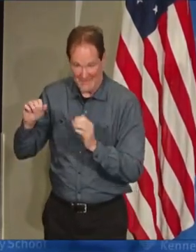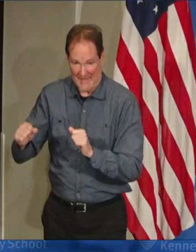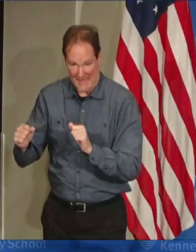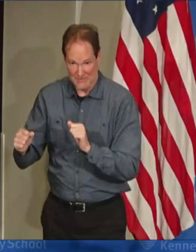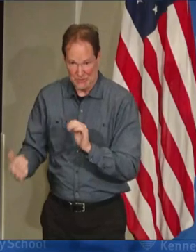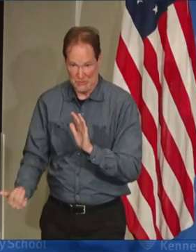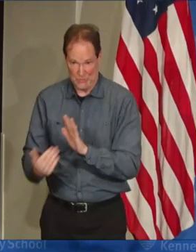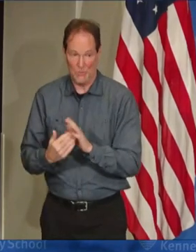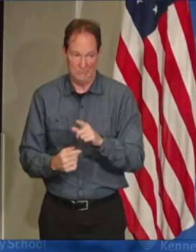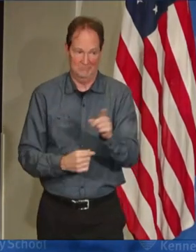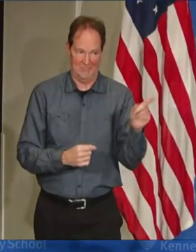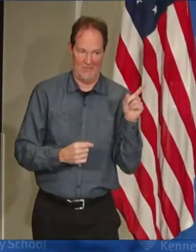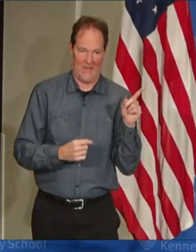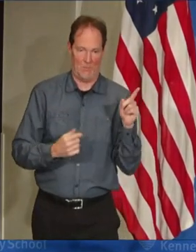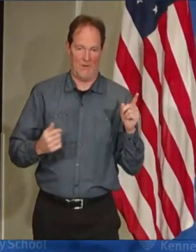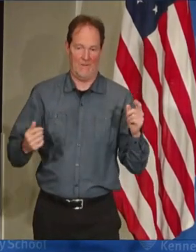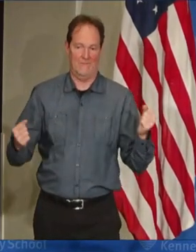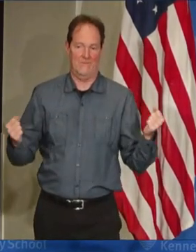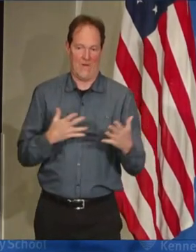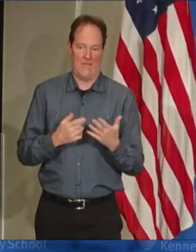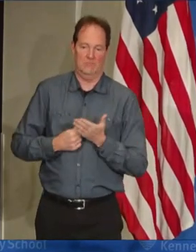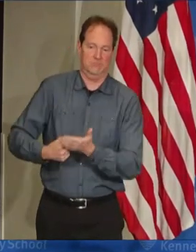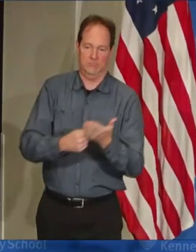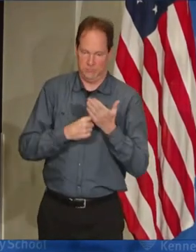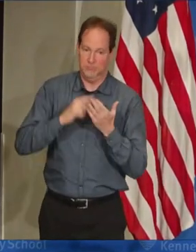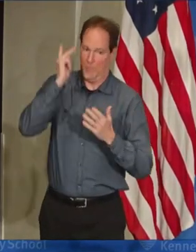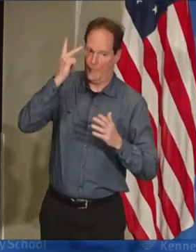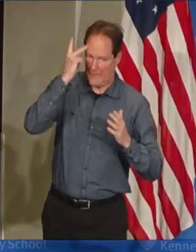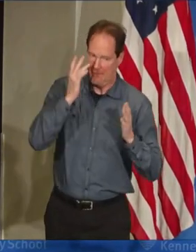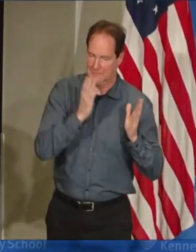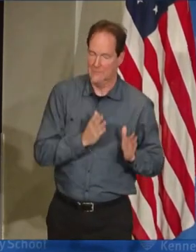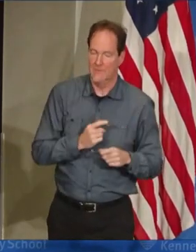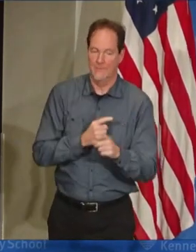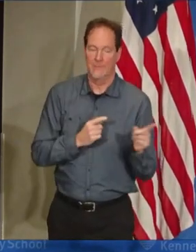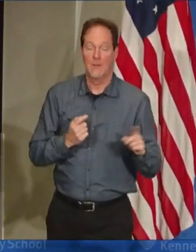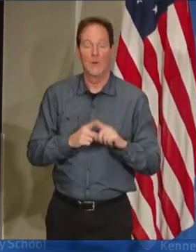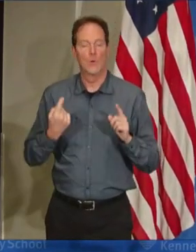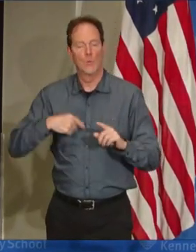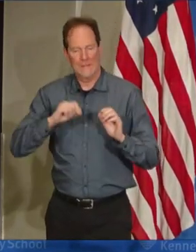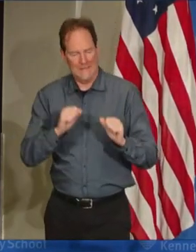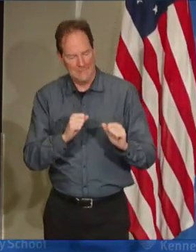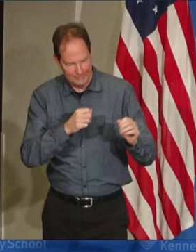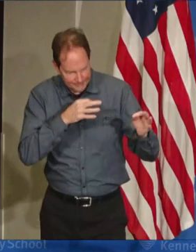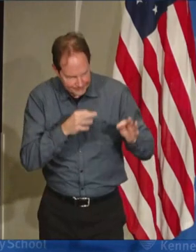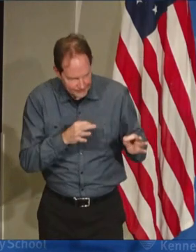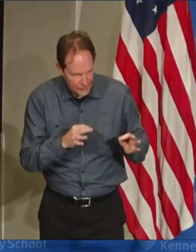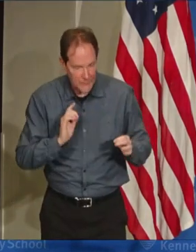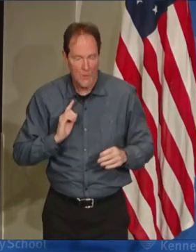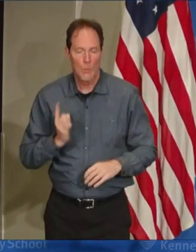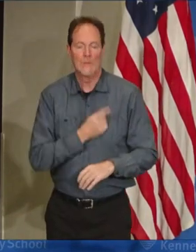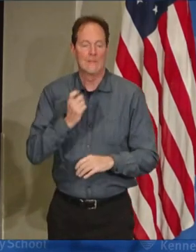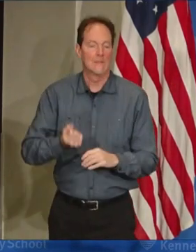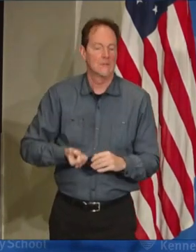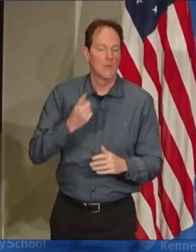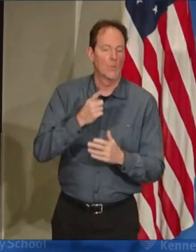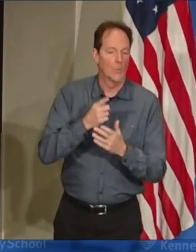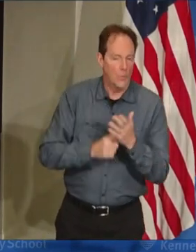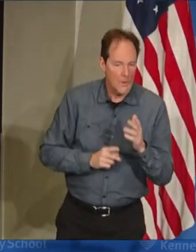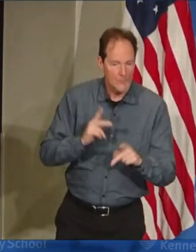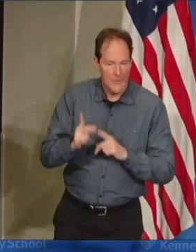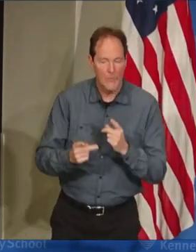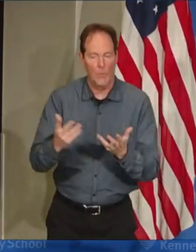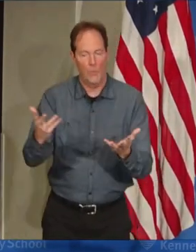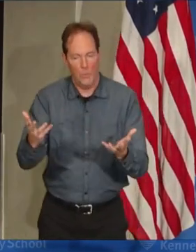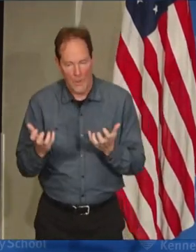were afraid of those discussions, but we were basically able to say, we've got to understand what people want, and we